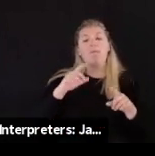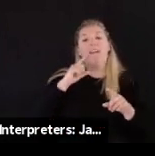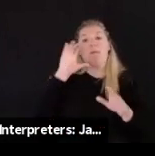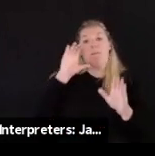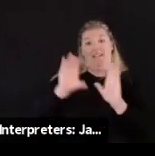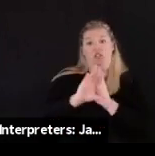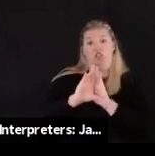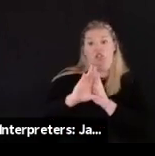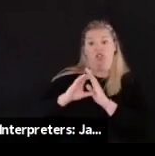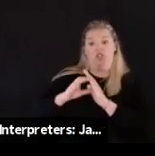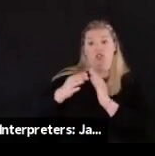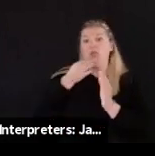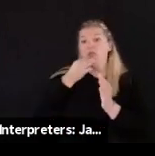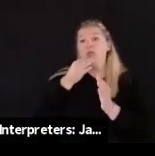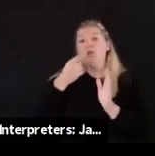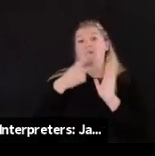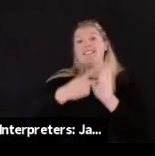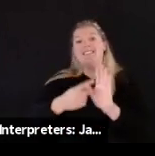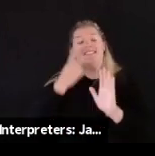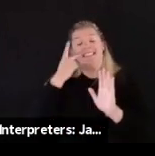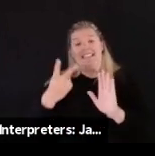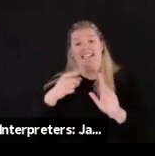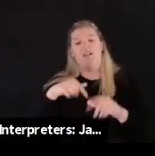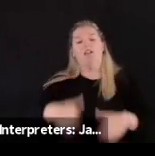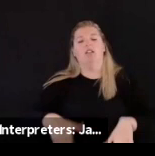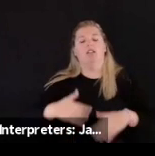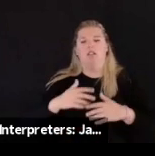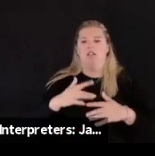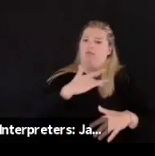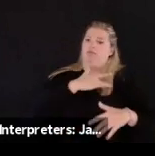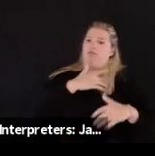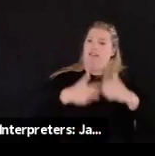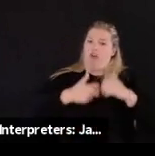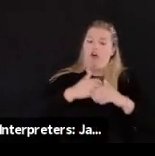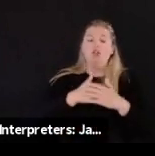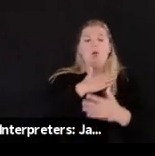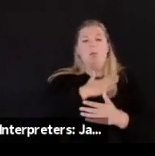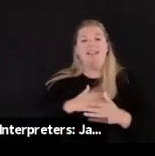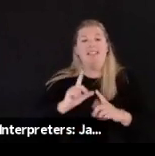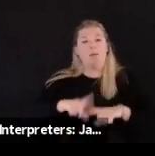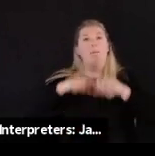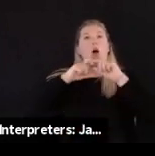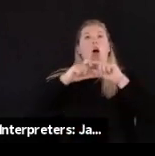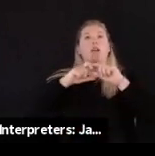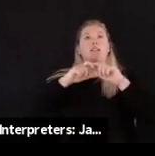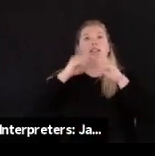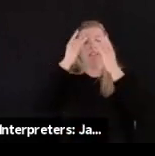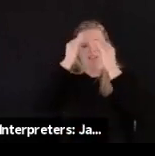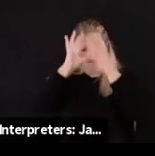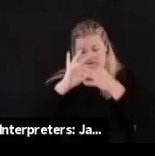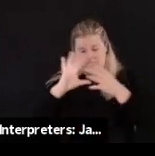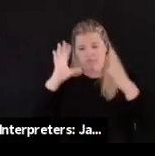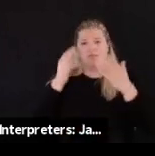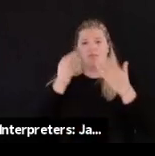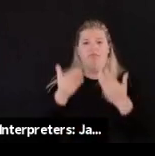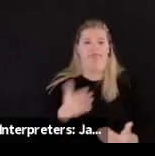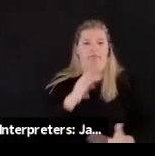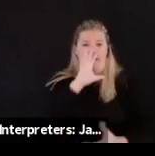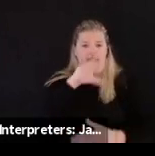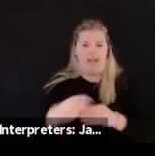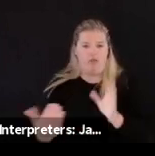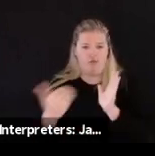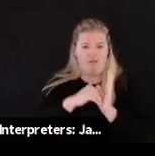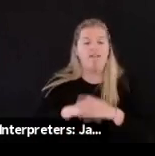mentioned, can be difficult, so please pause and consider your capacity to engage. Now, before I begin, I will just